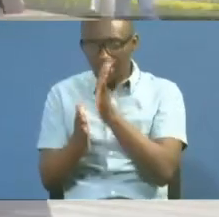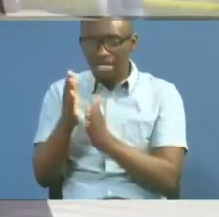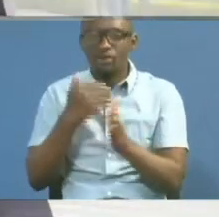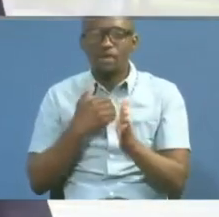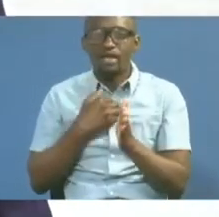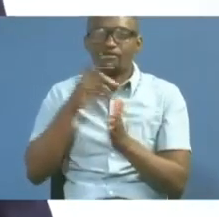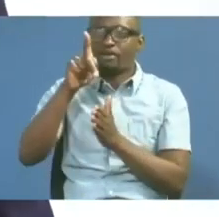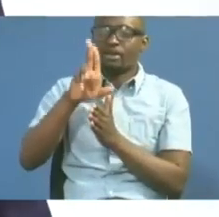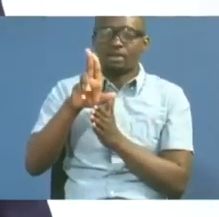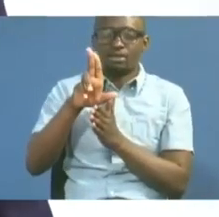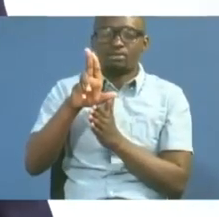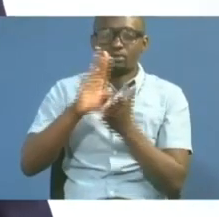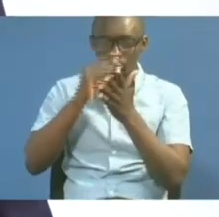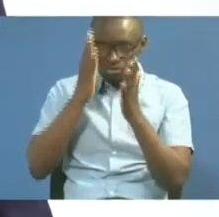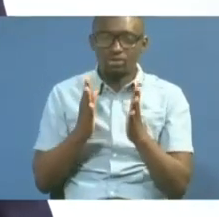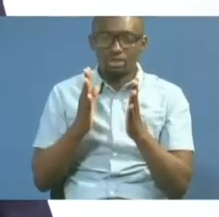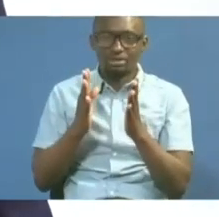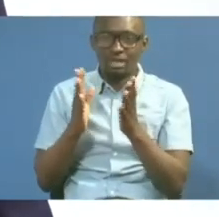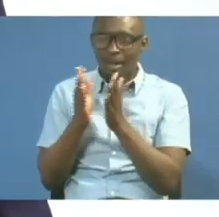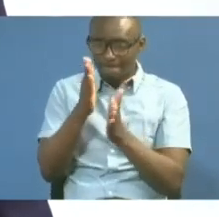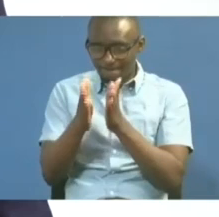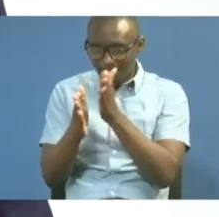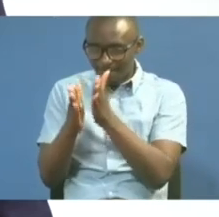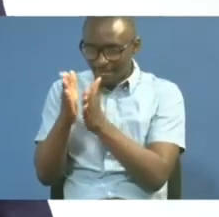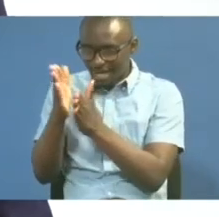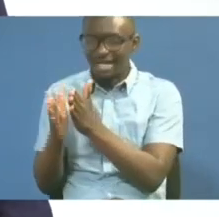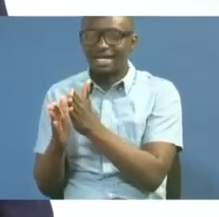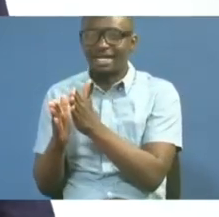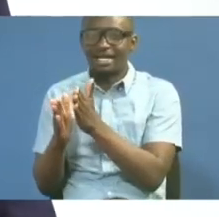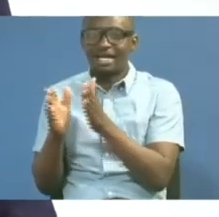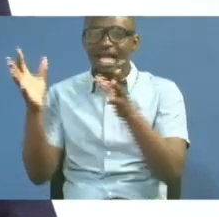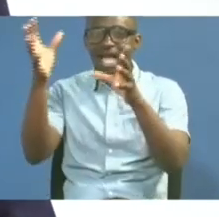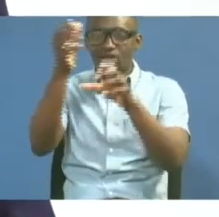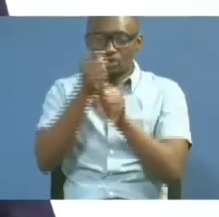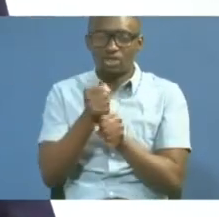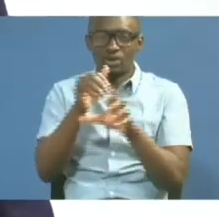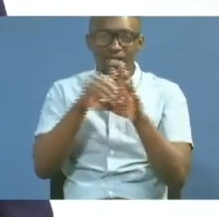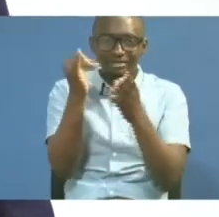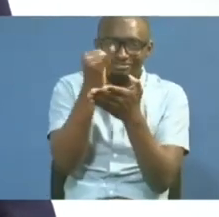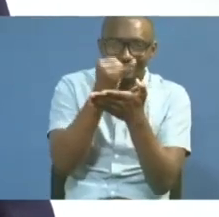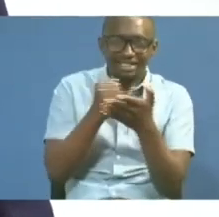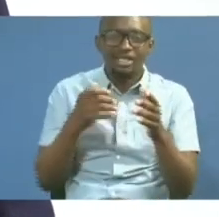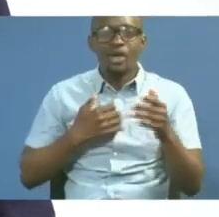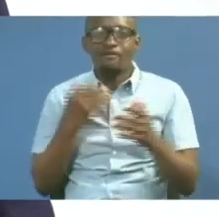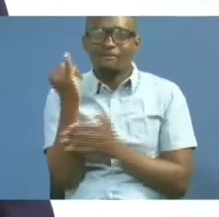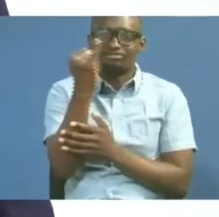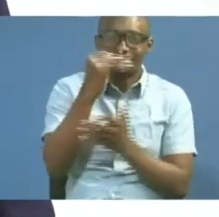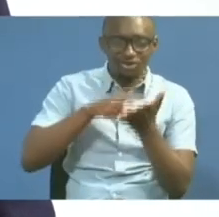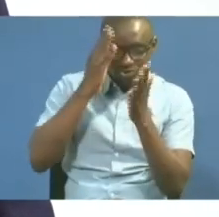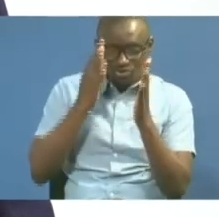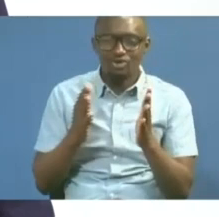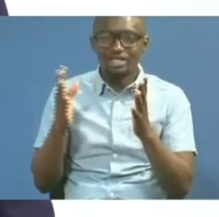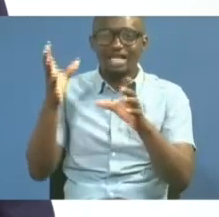we have the KU Students Spatial Planners Association. At architecture, we have